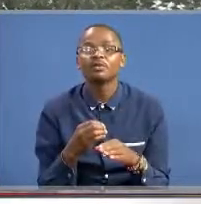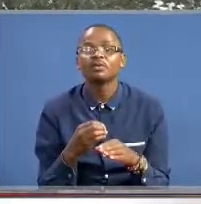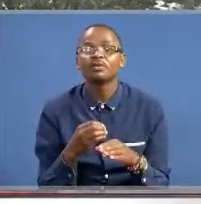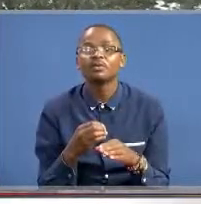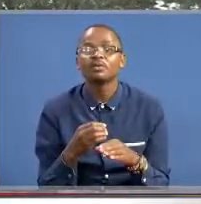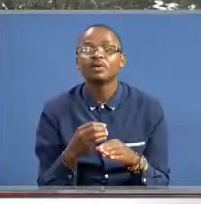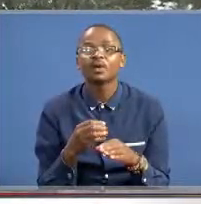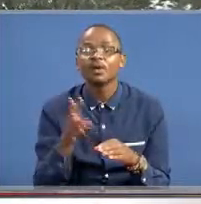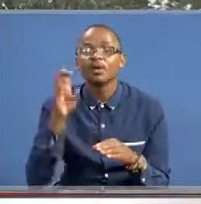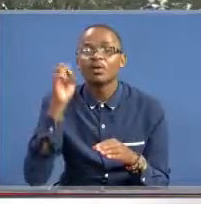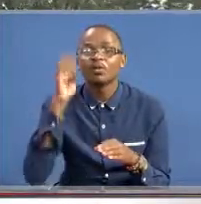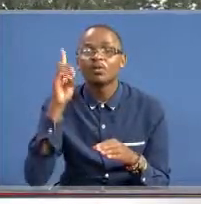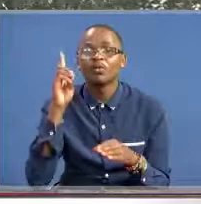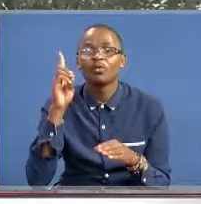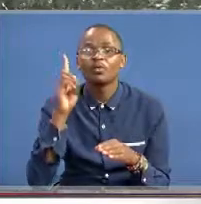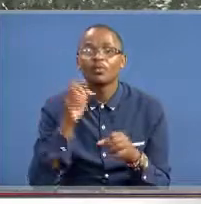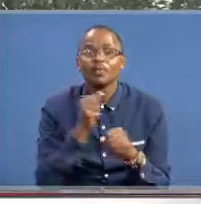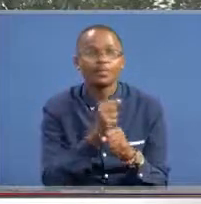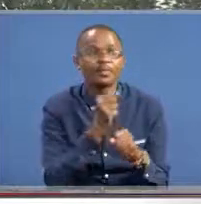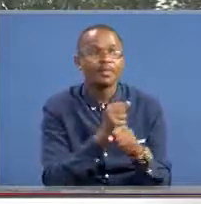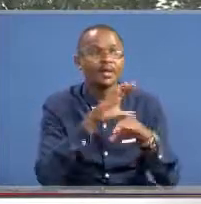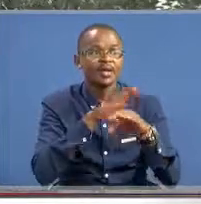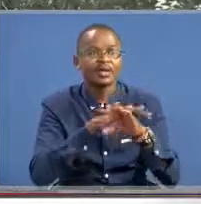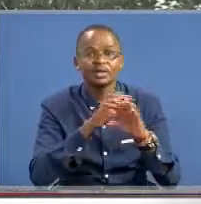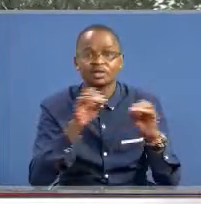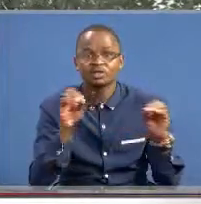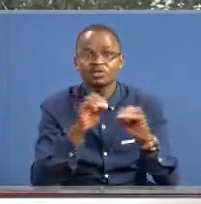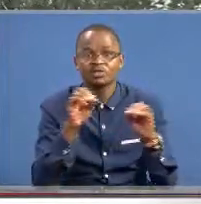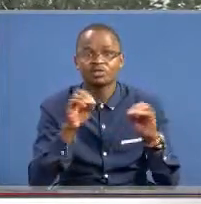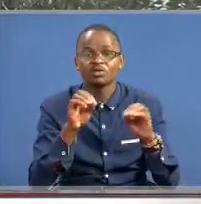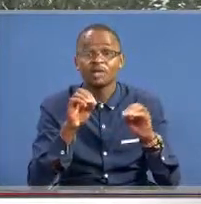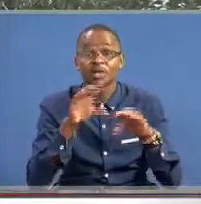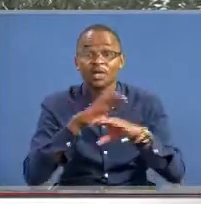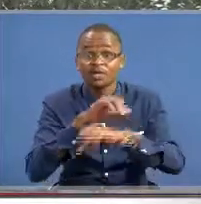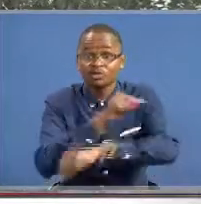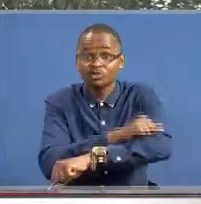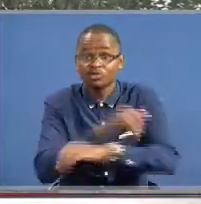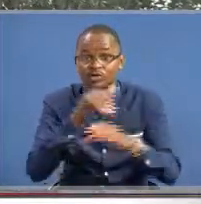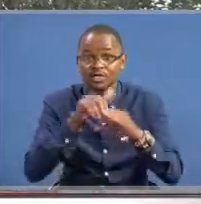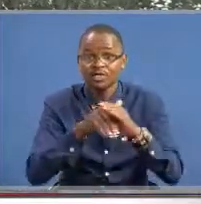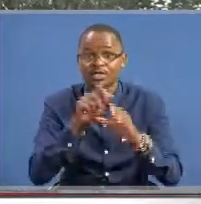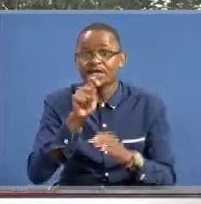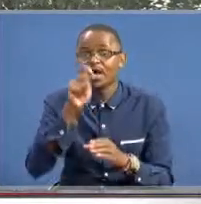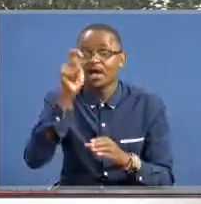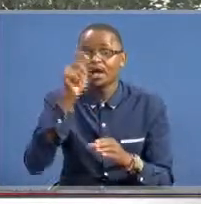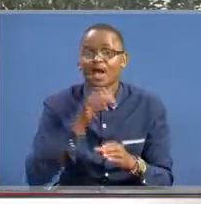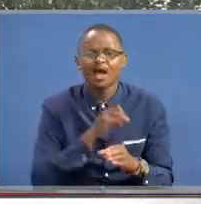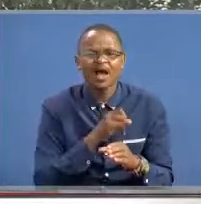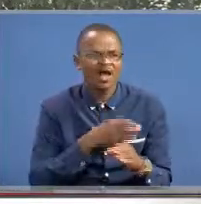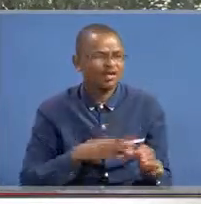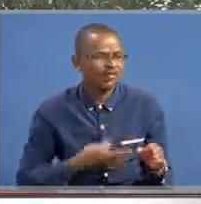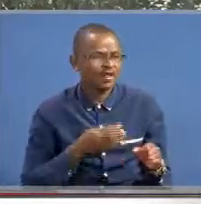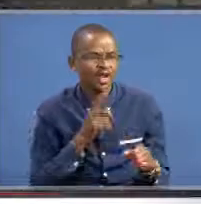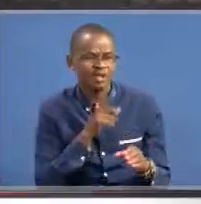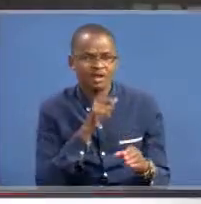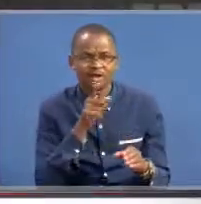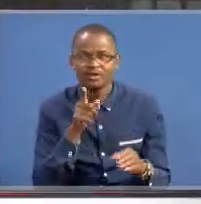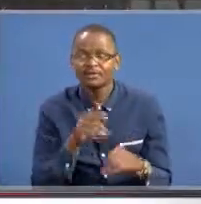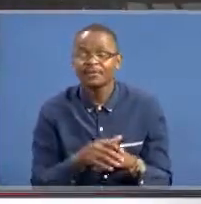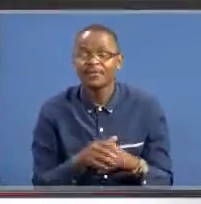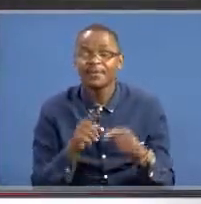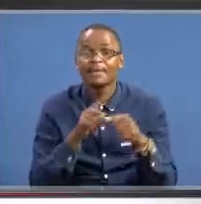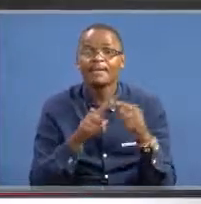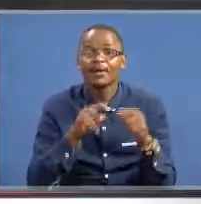And I will make sure mtoto yako atapata shule hapa Kenya. So I felt threatened.